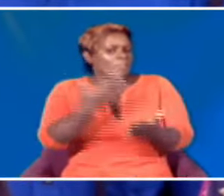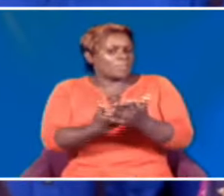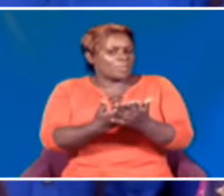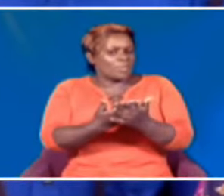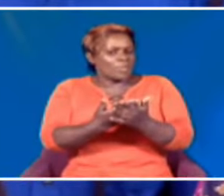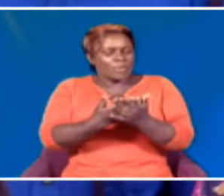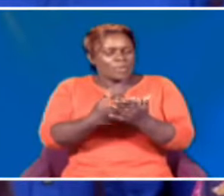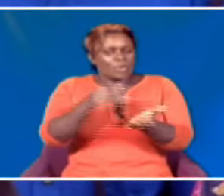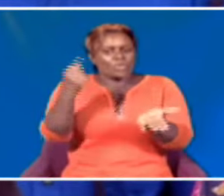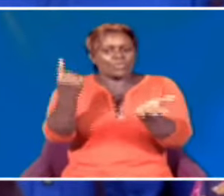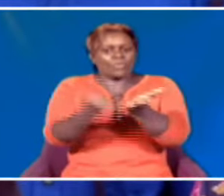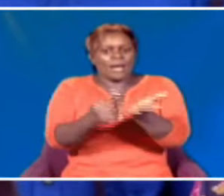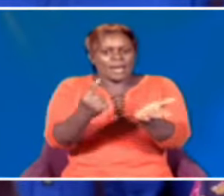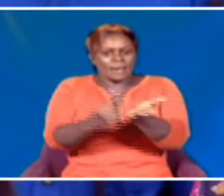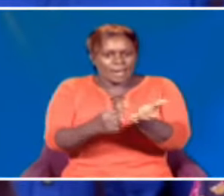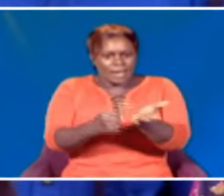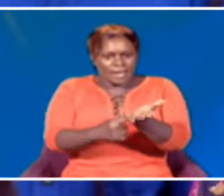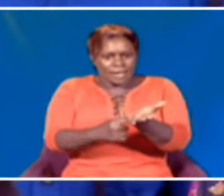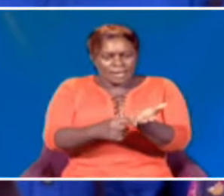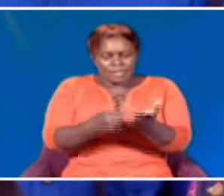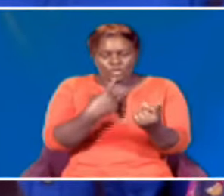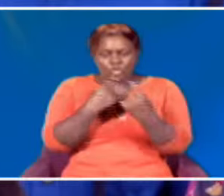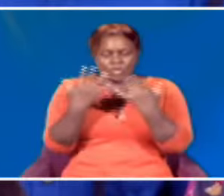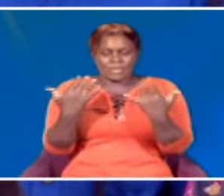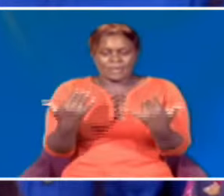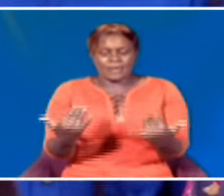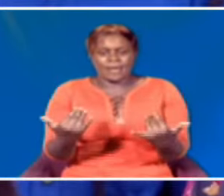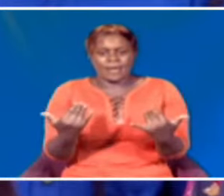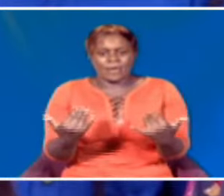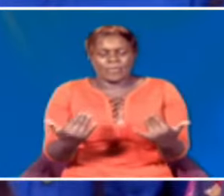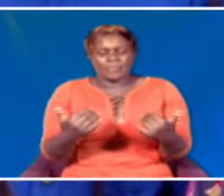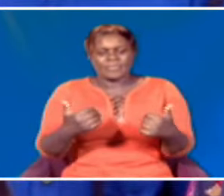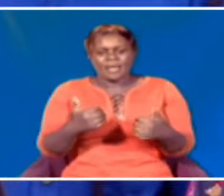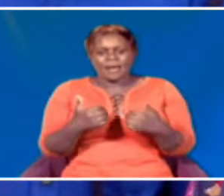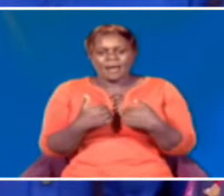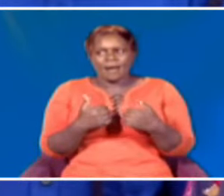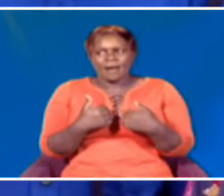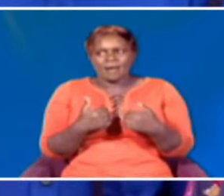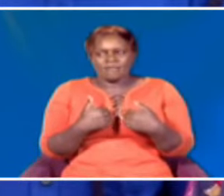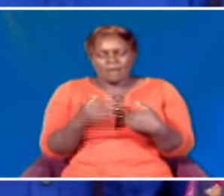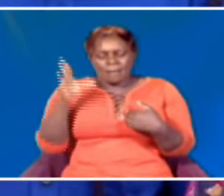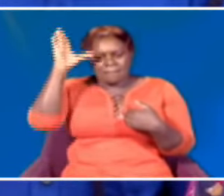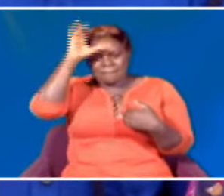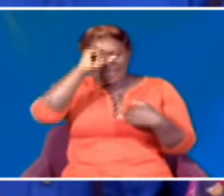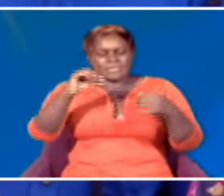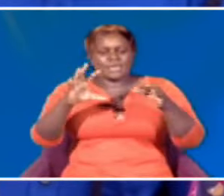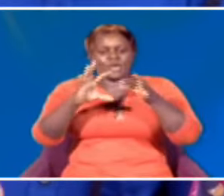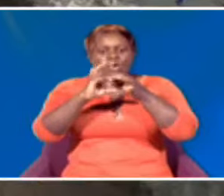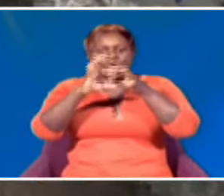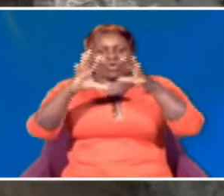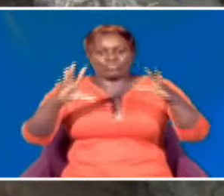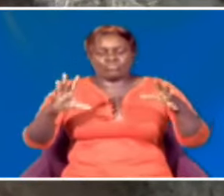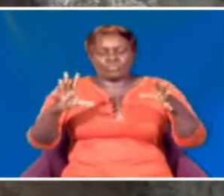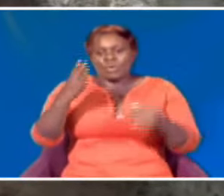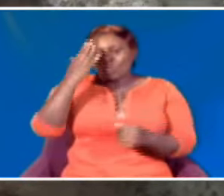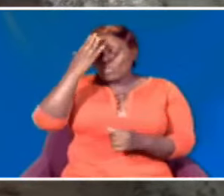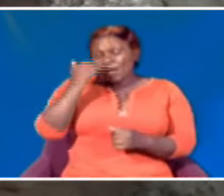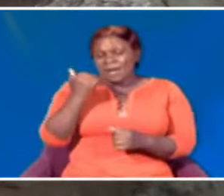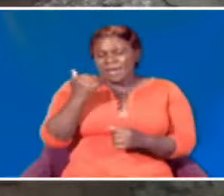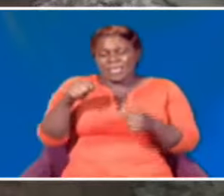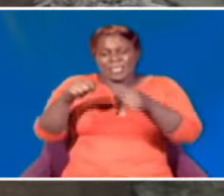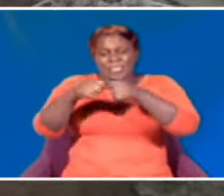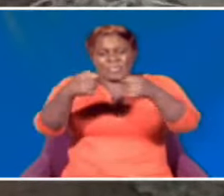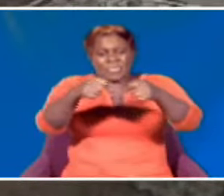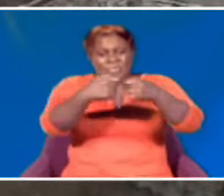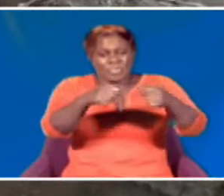Kampala. And as we speak now, we have missing that connection because of the